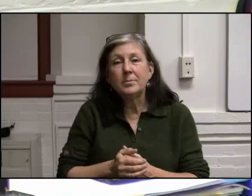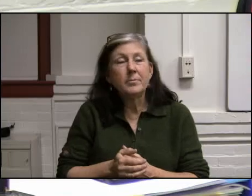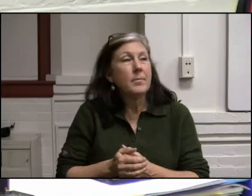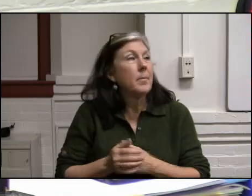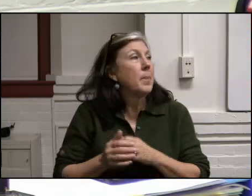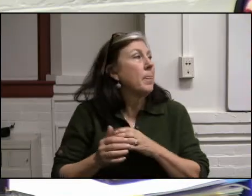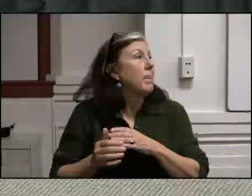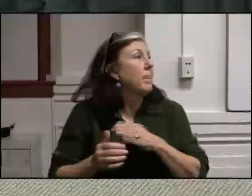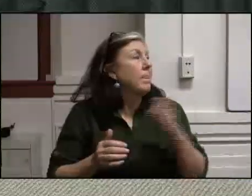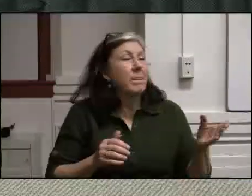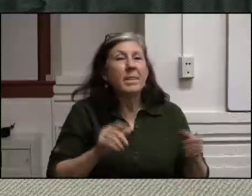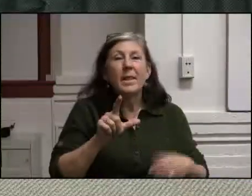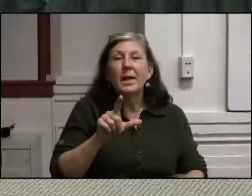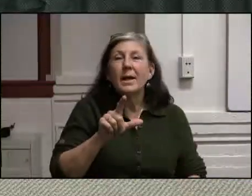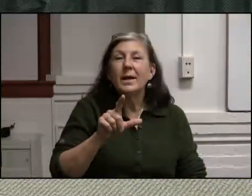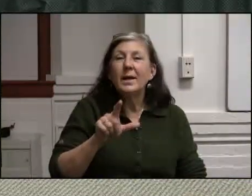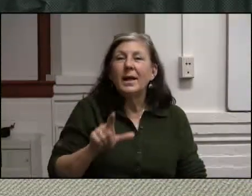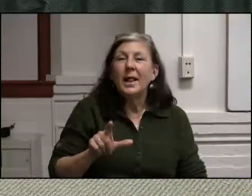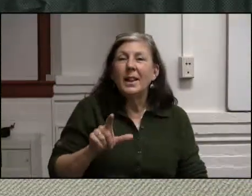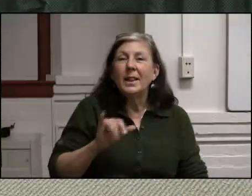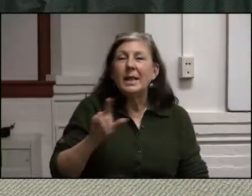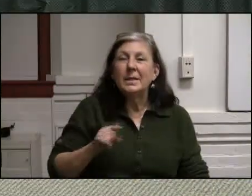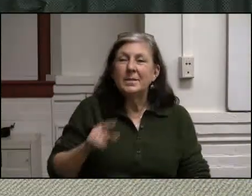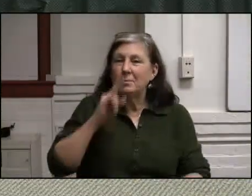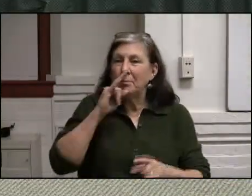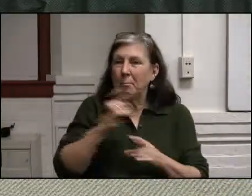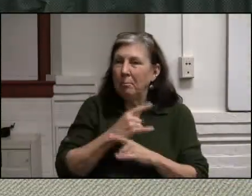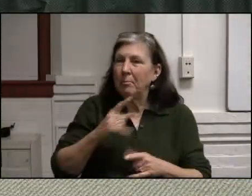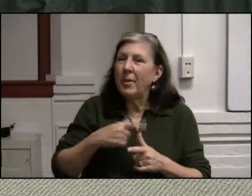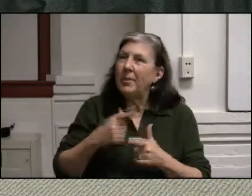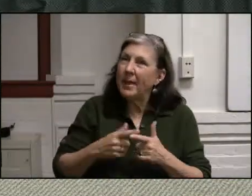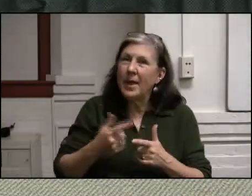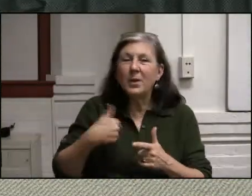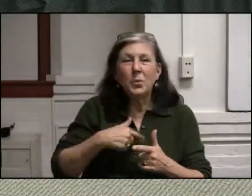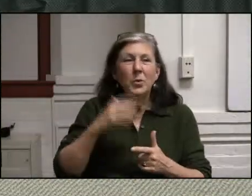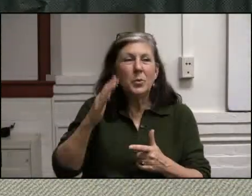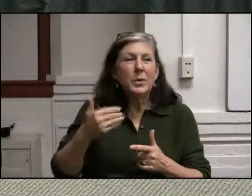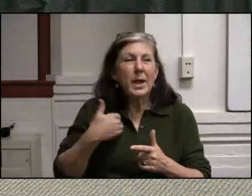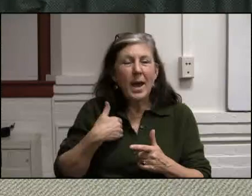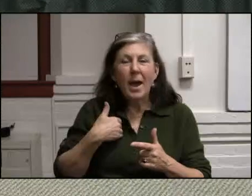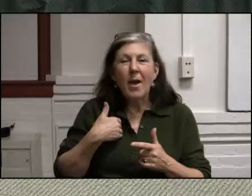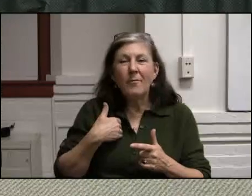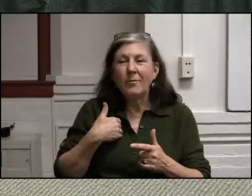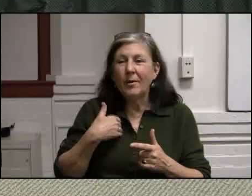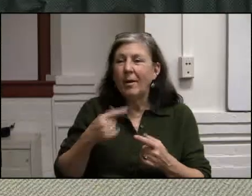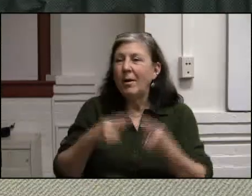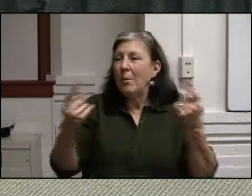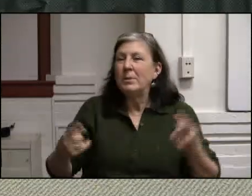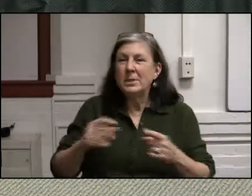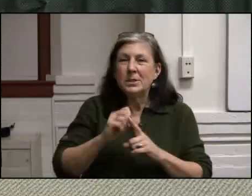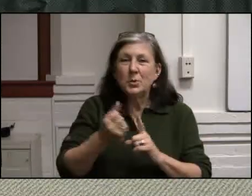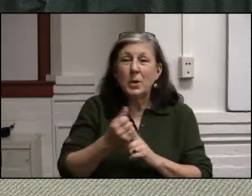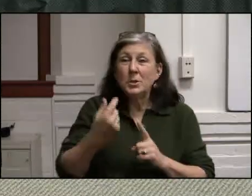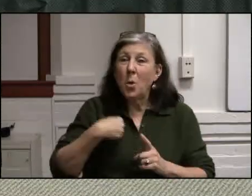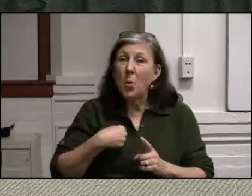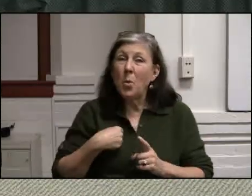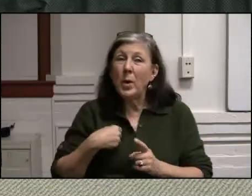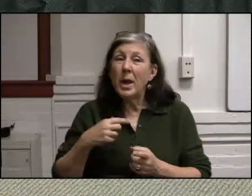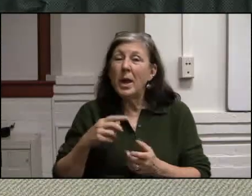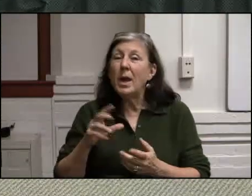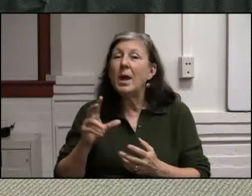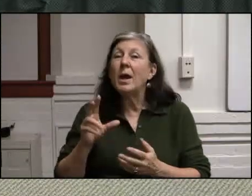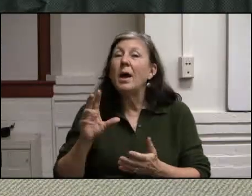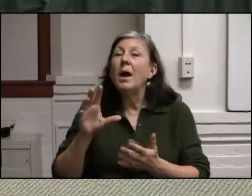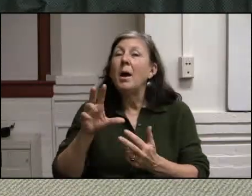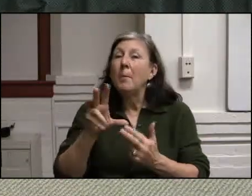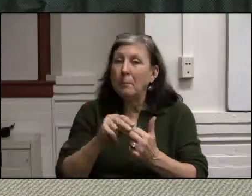And then we'd be in the happy position of having a reverse HUD situation where we take advantage of the